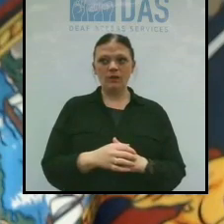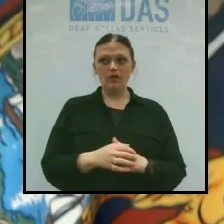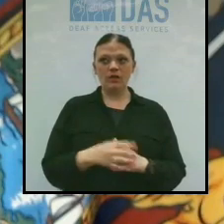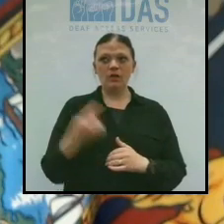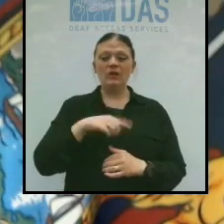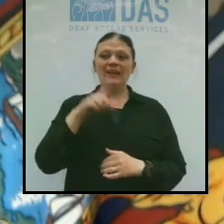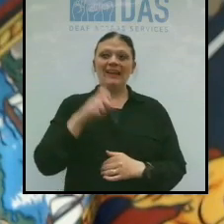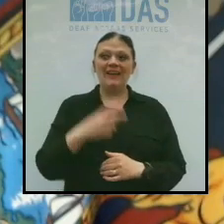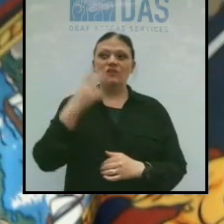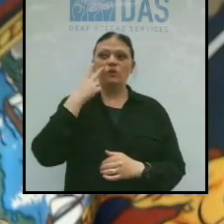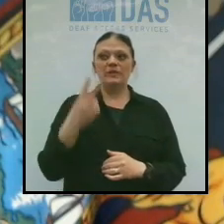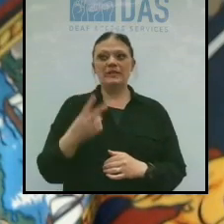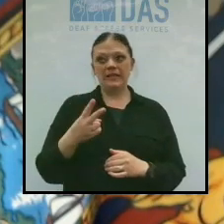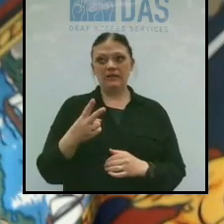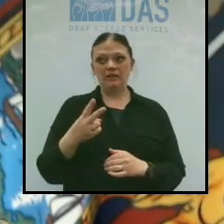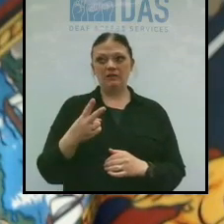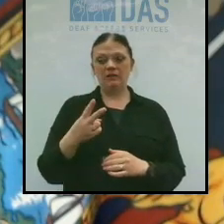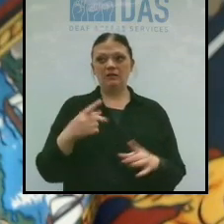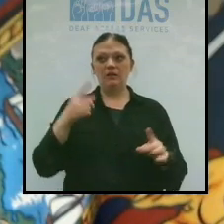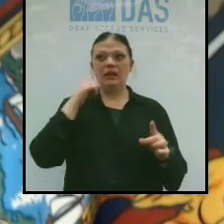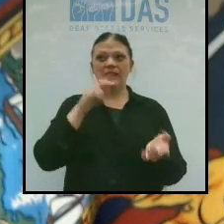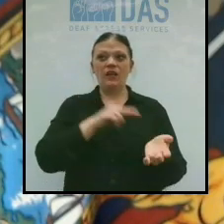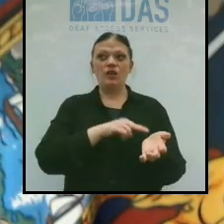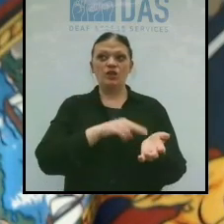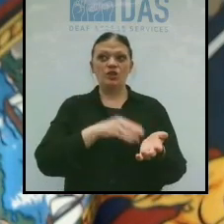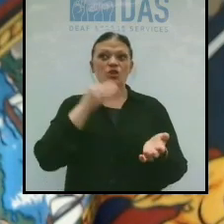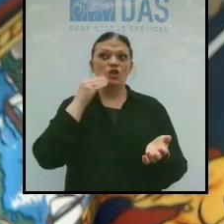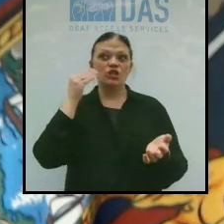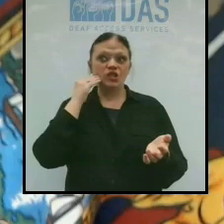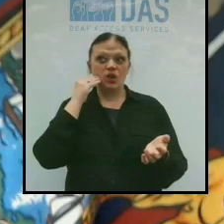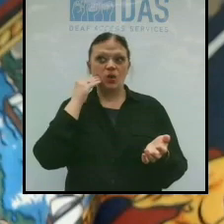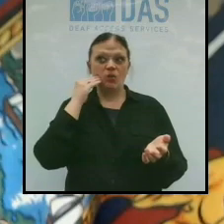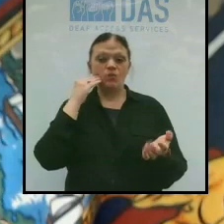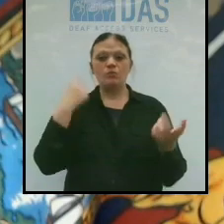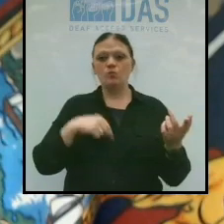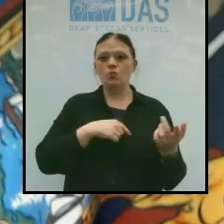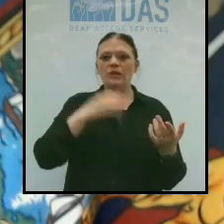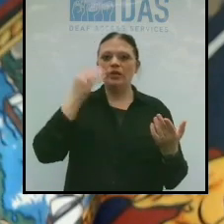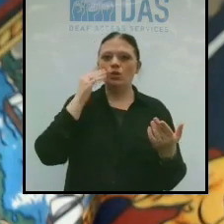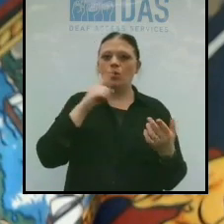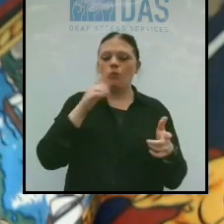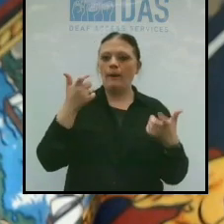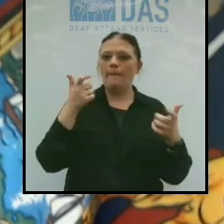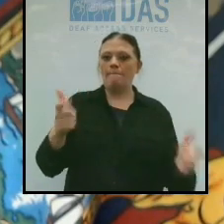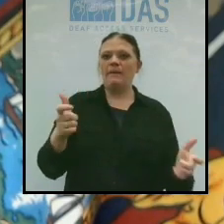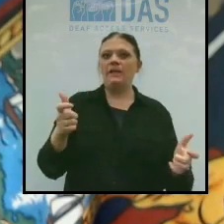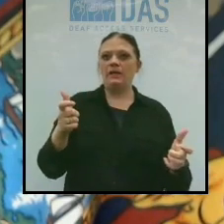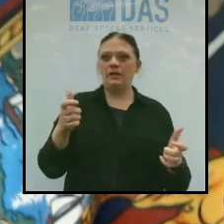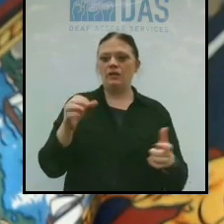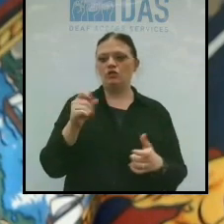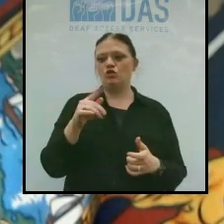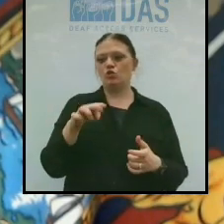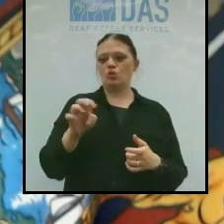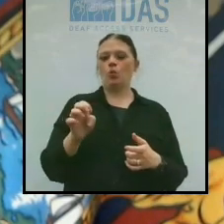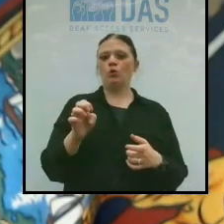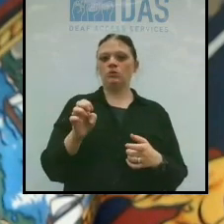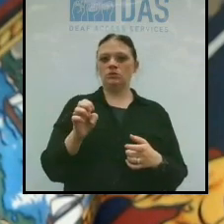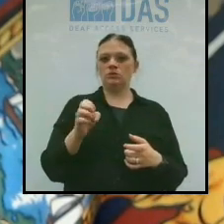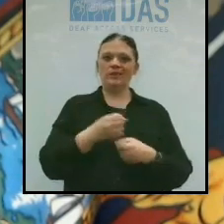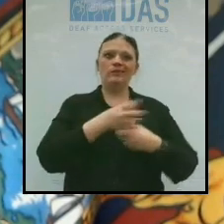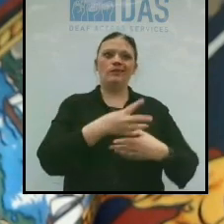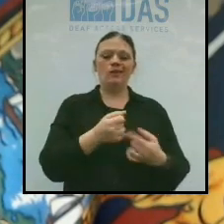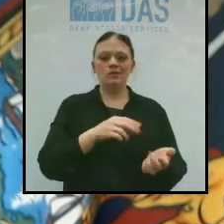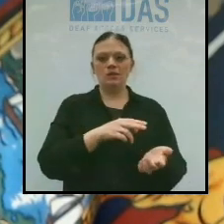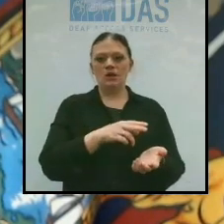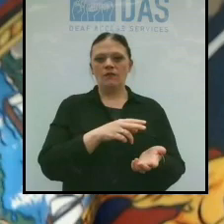We'll have to see. I mean, I think the nursing homes, which we know are a big source of hospitalizations, they're trying to be